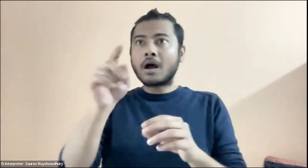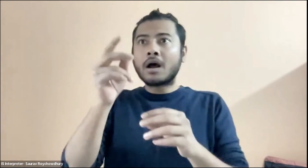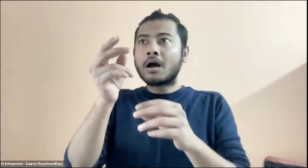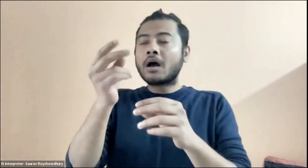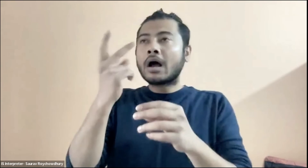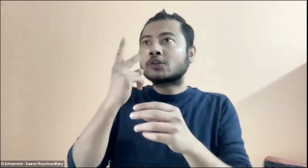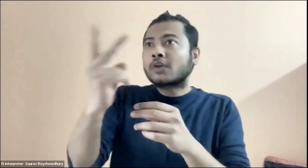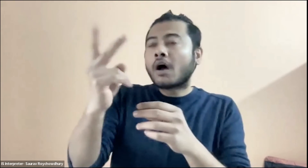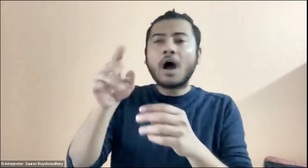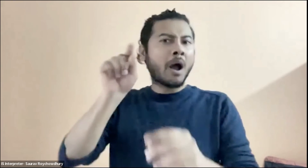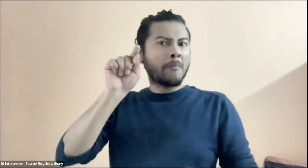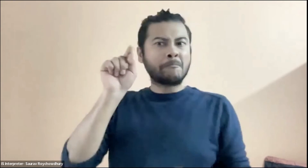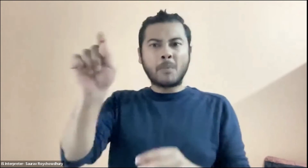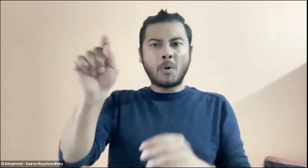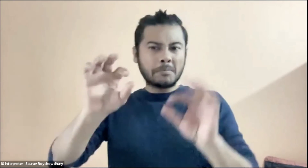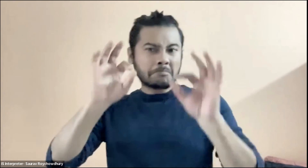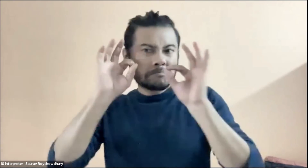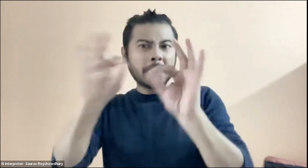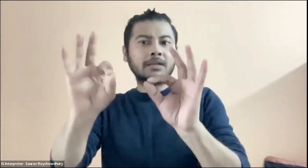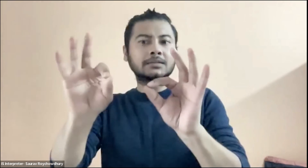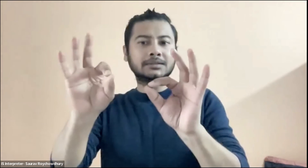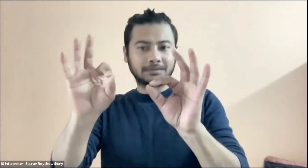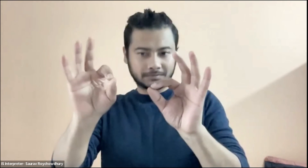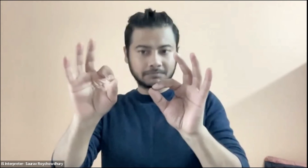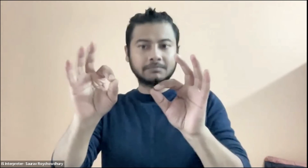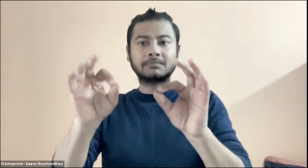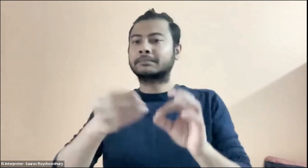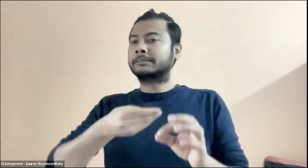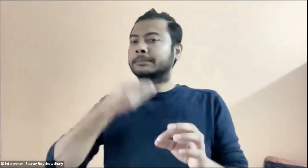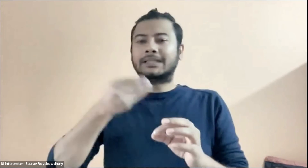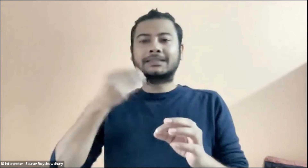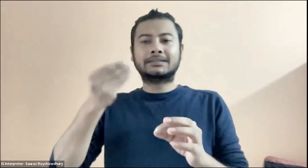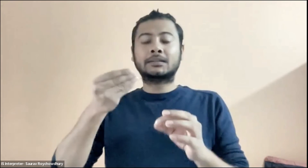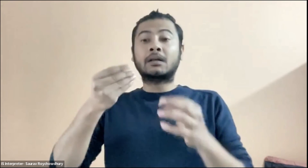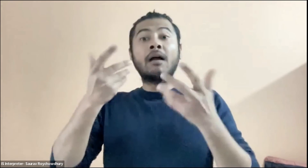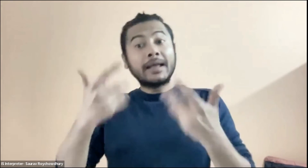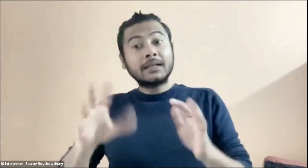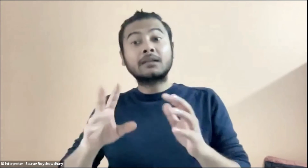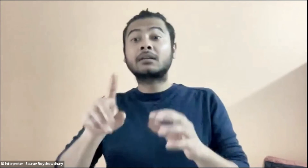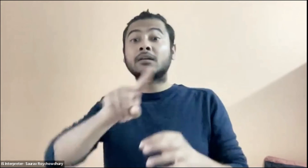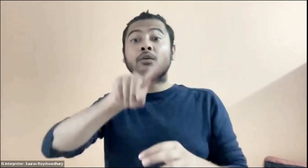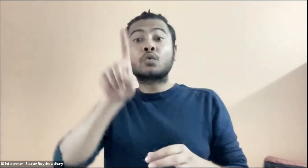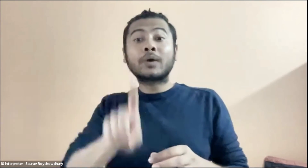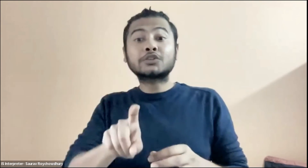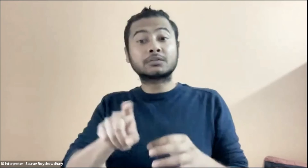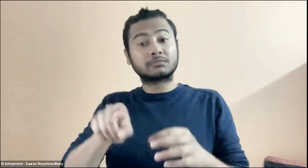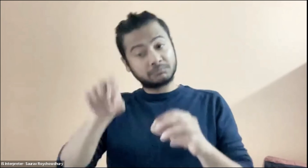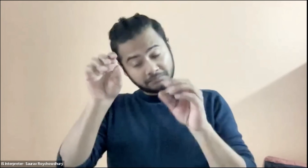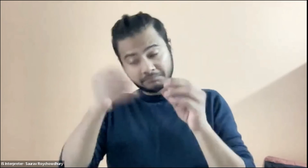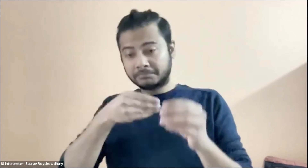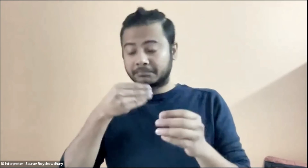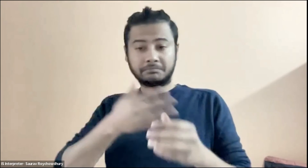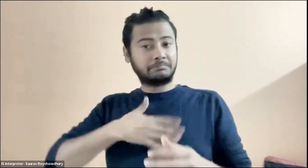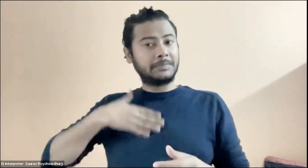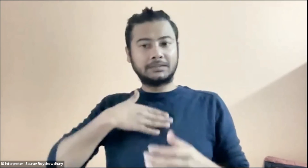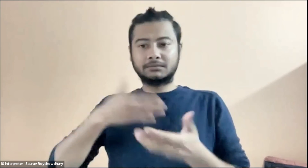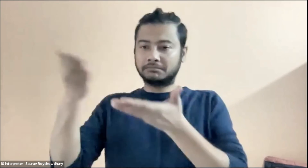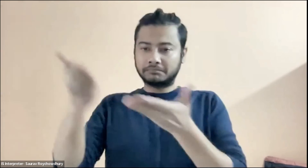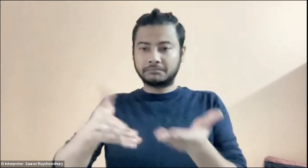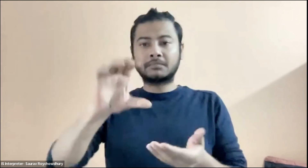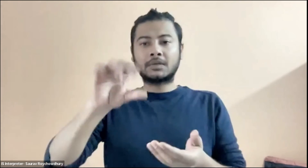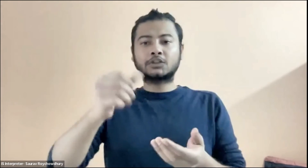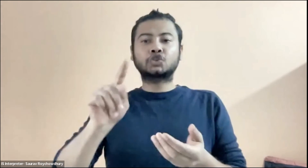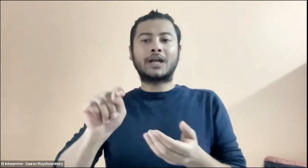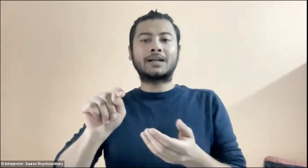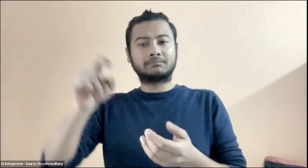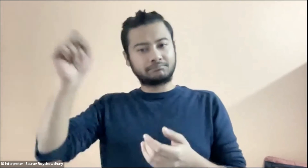any burning questions or comments, please do put them in the chat so we can bring them up, because we still got a little bit of time